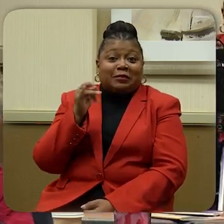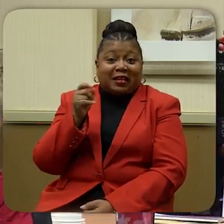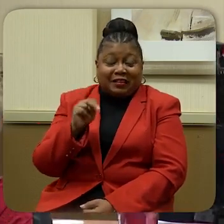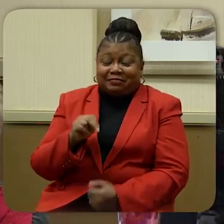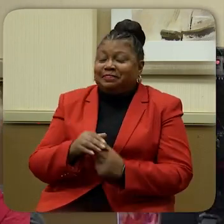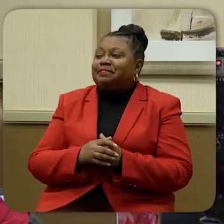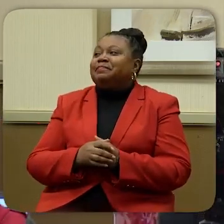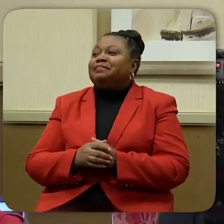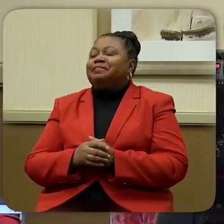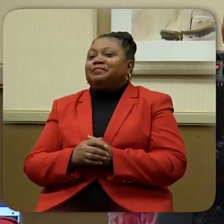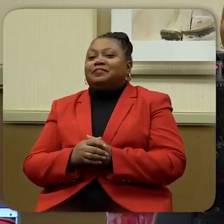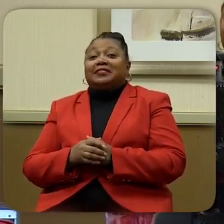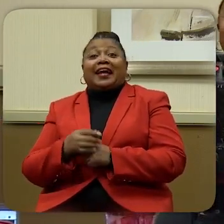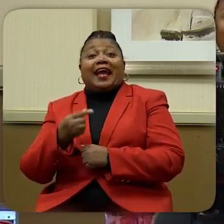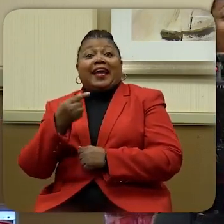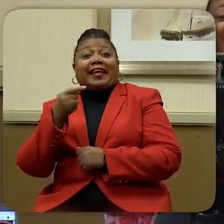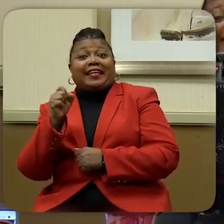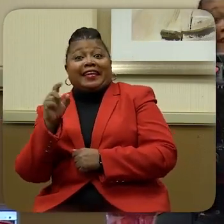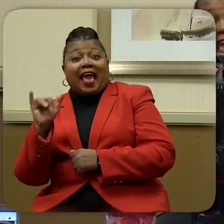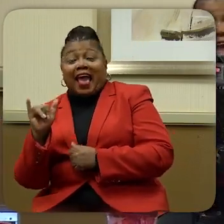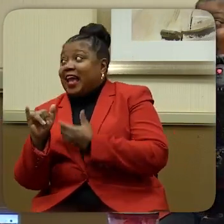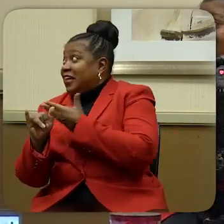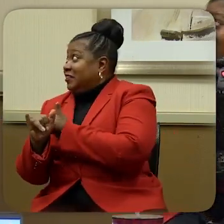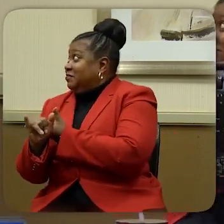Okay. Gay.